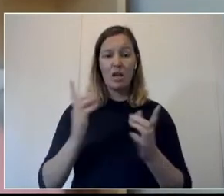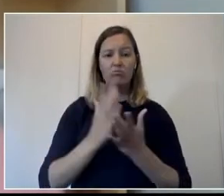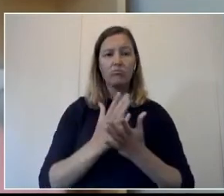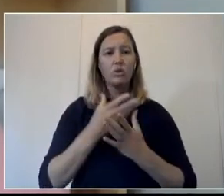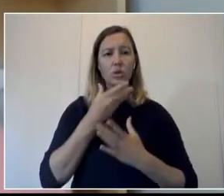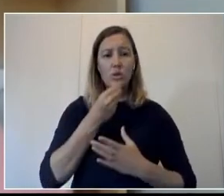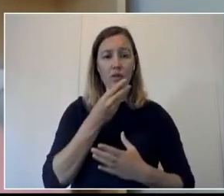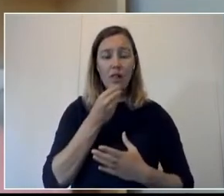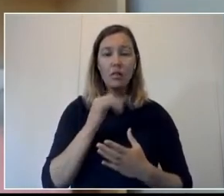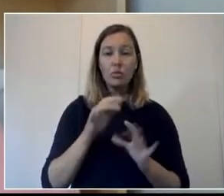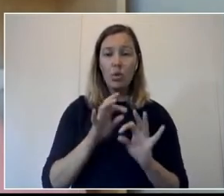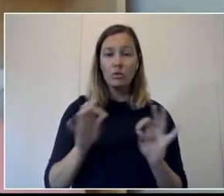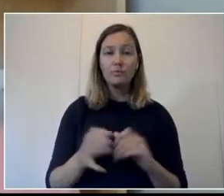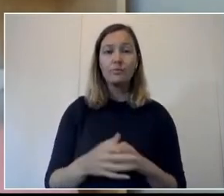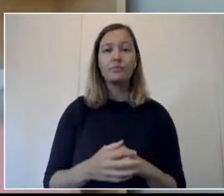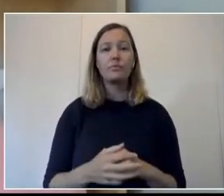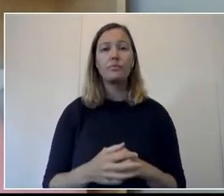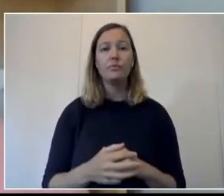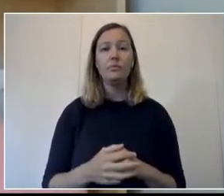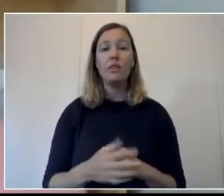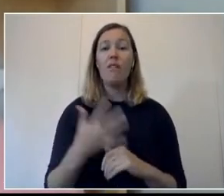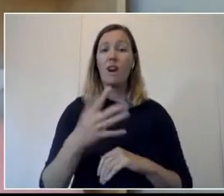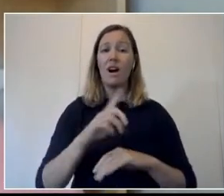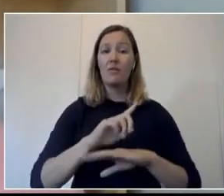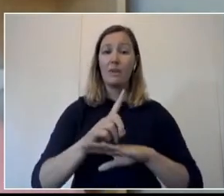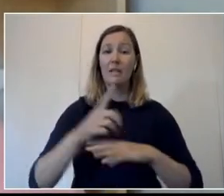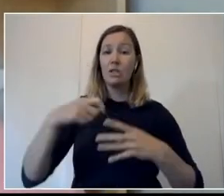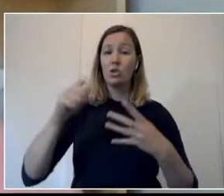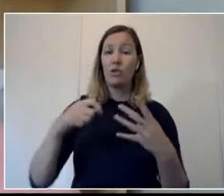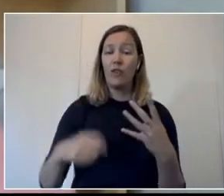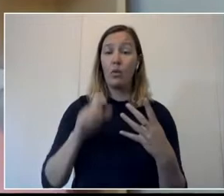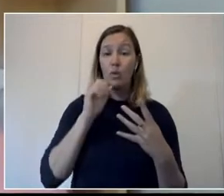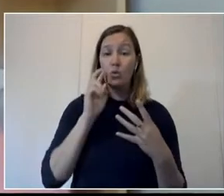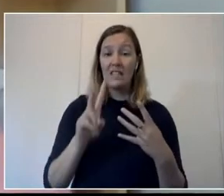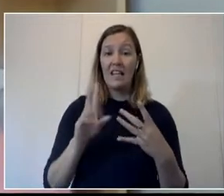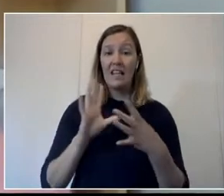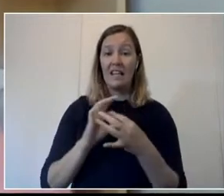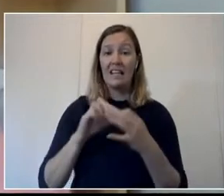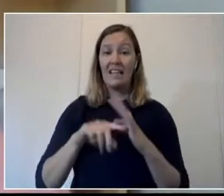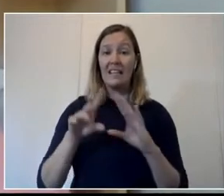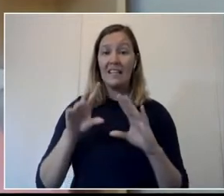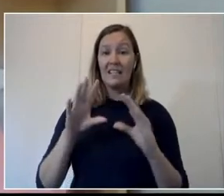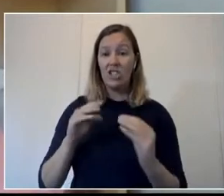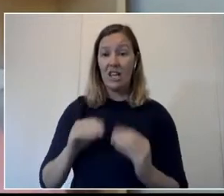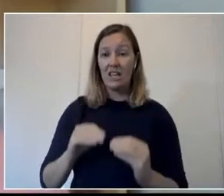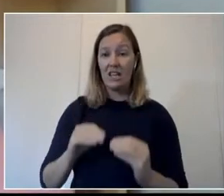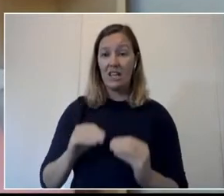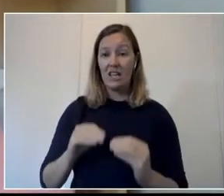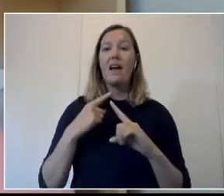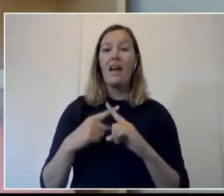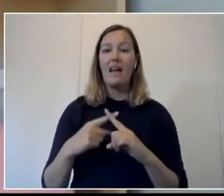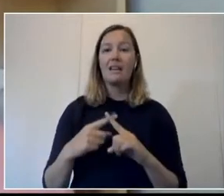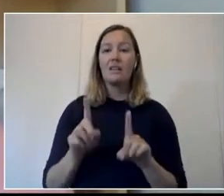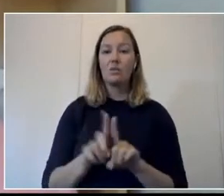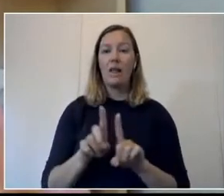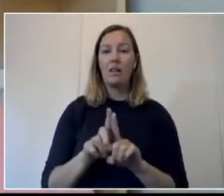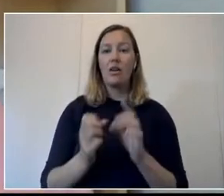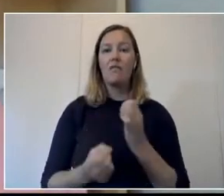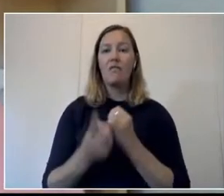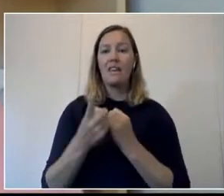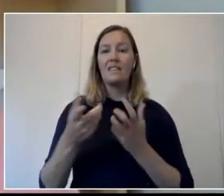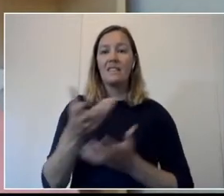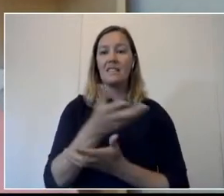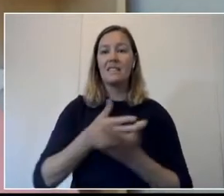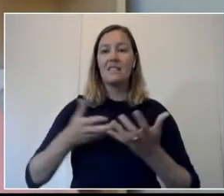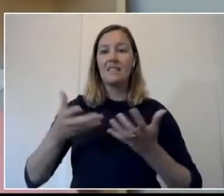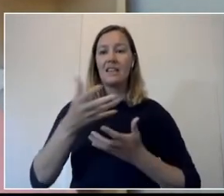useful. So it's just a 5-minute survey, so the link will be in the chat and also on our event discussion page. Also, a